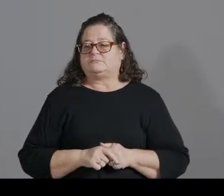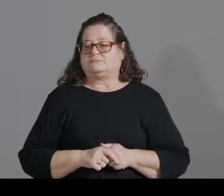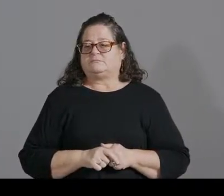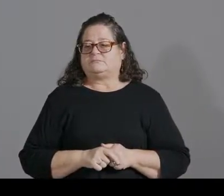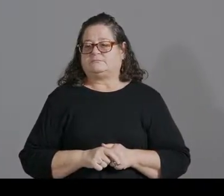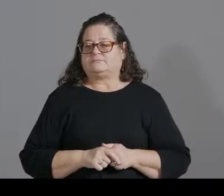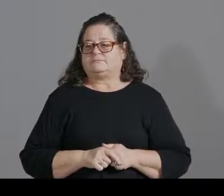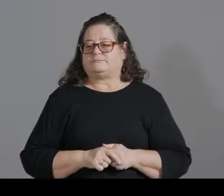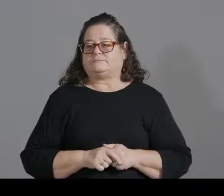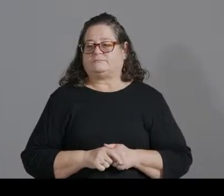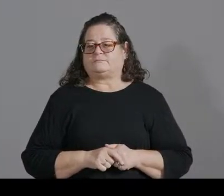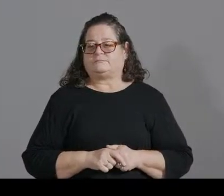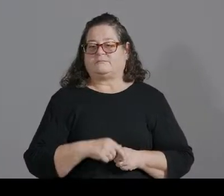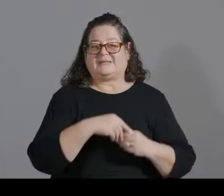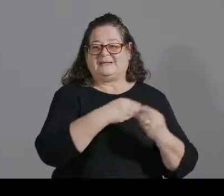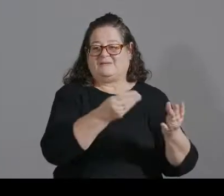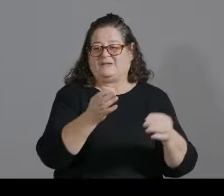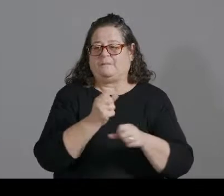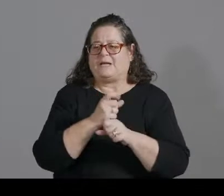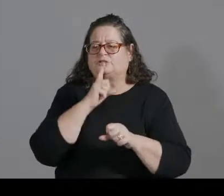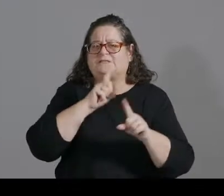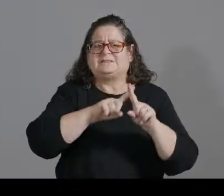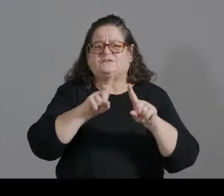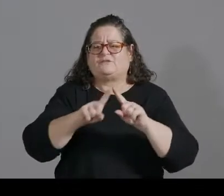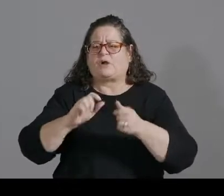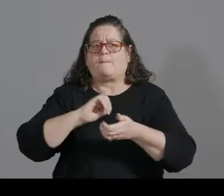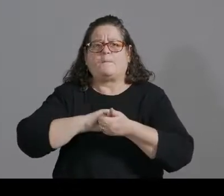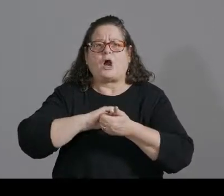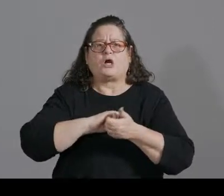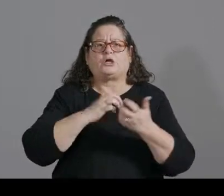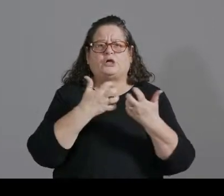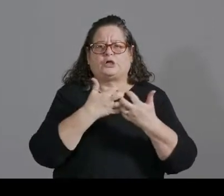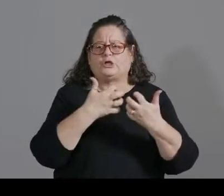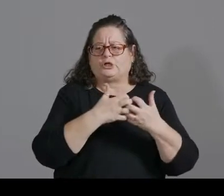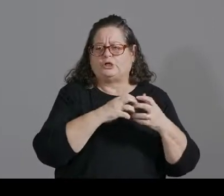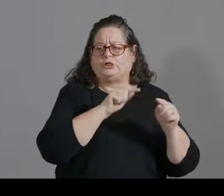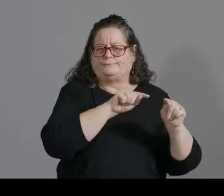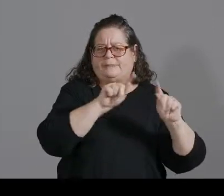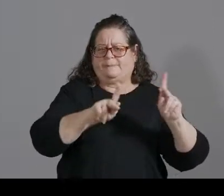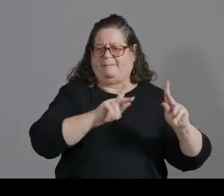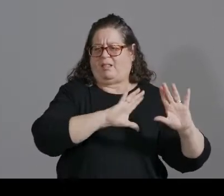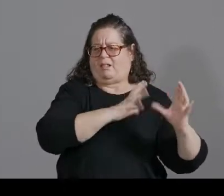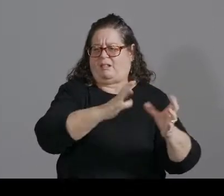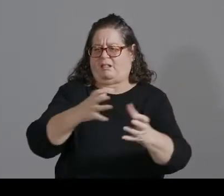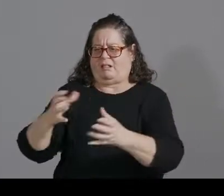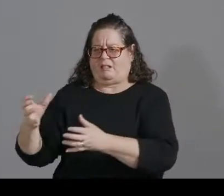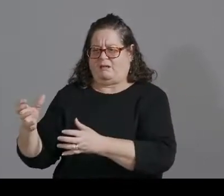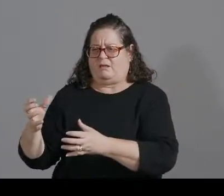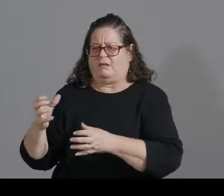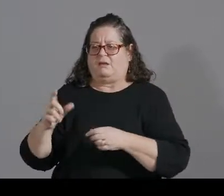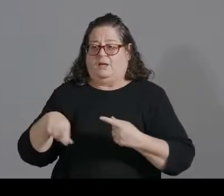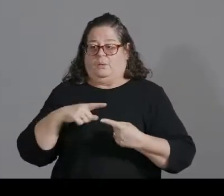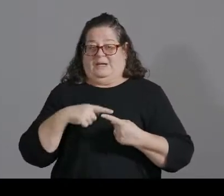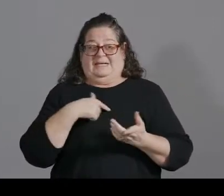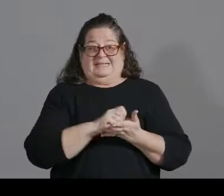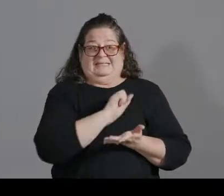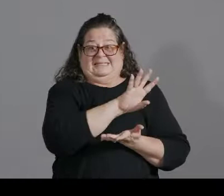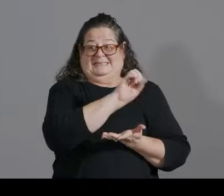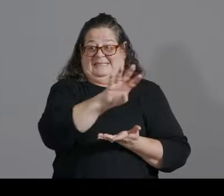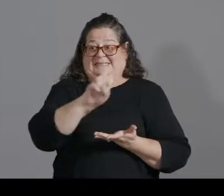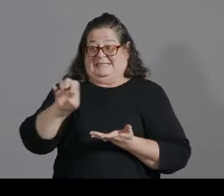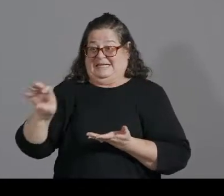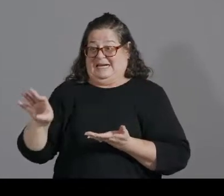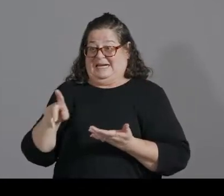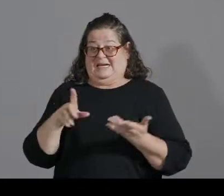those partners to get it administered. When we send out those allocations that we get each week,